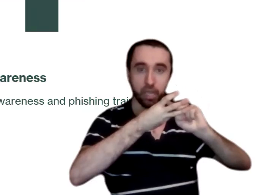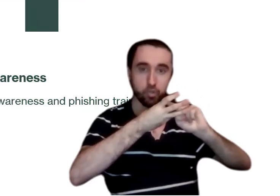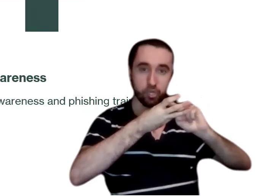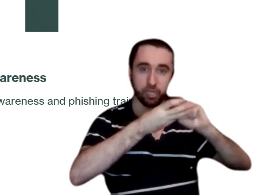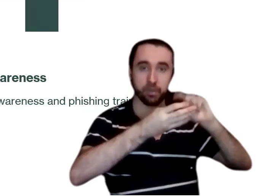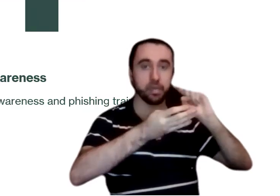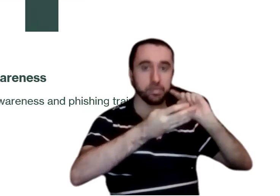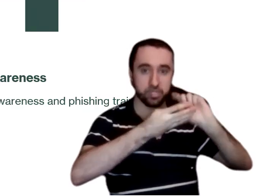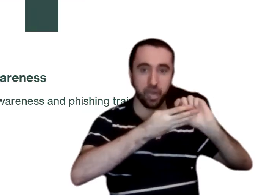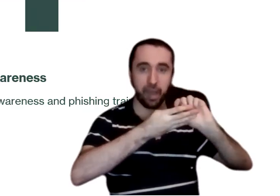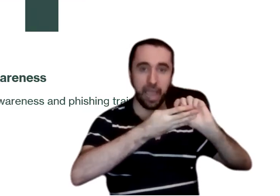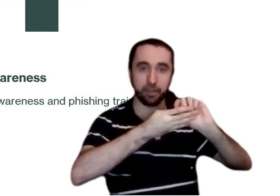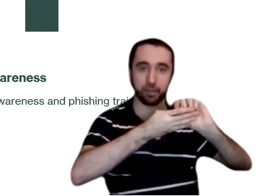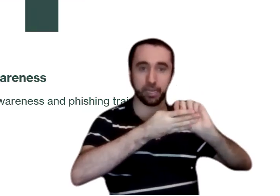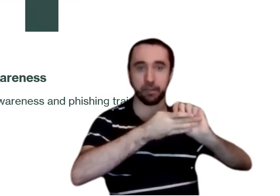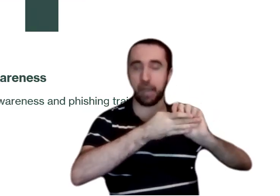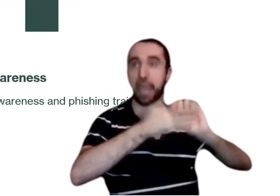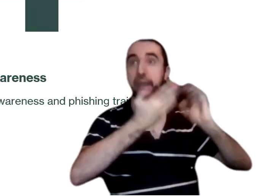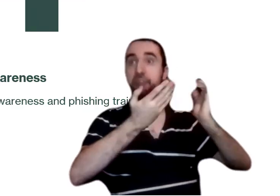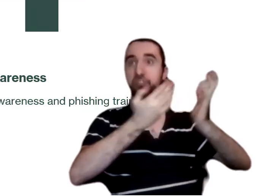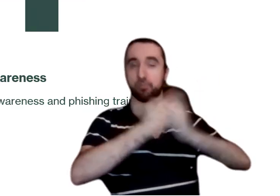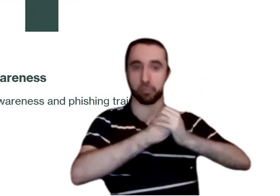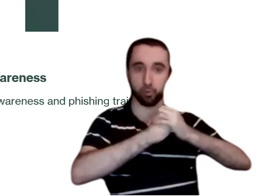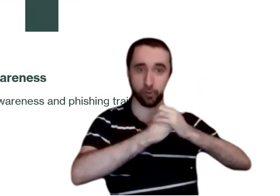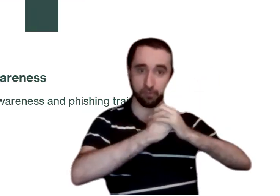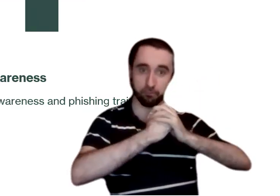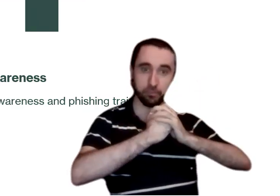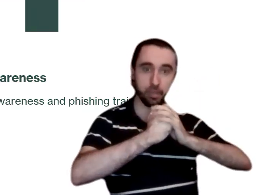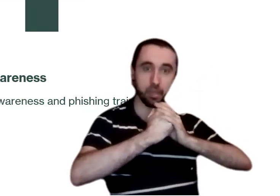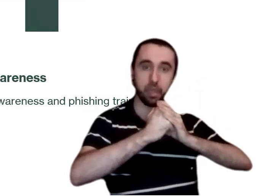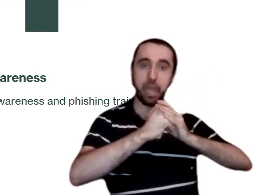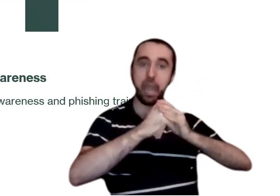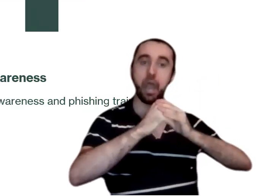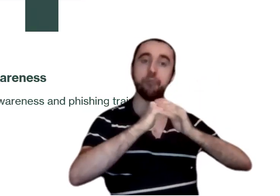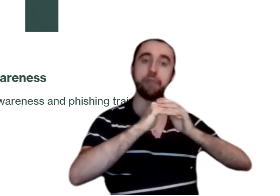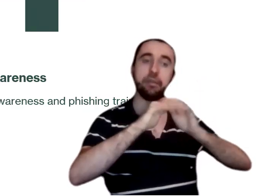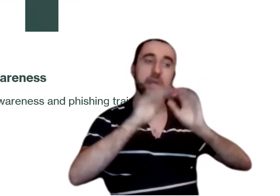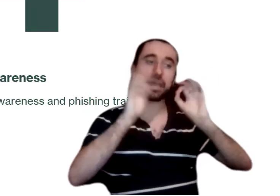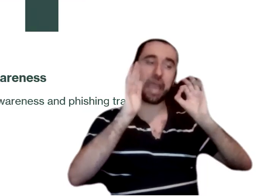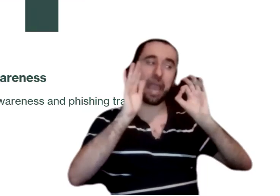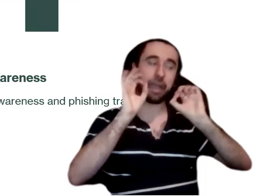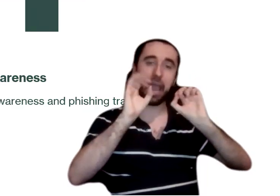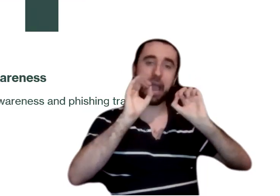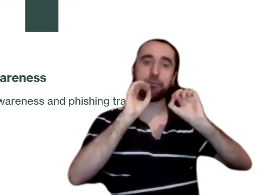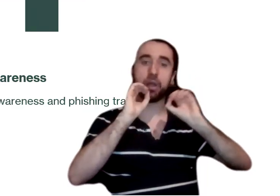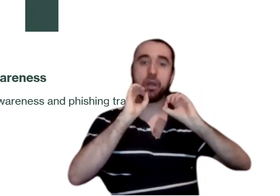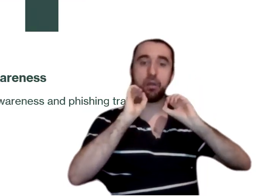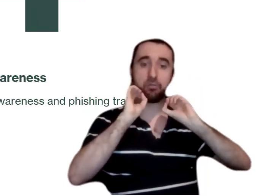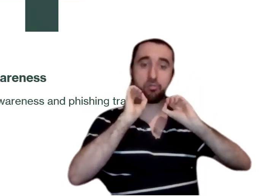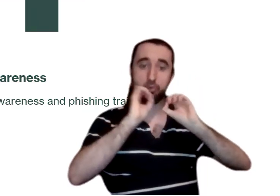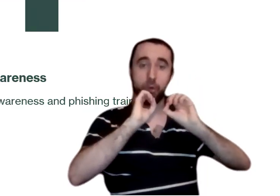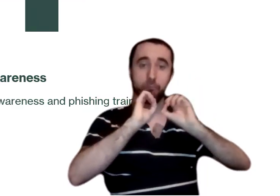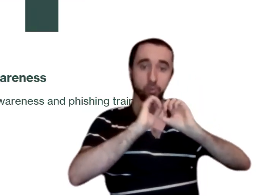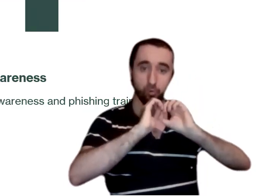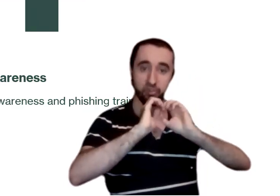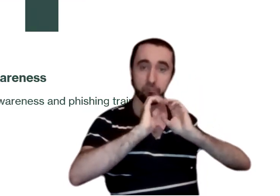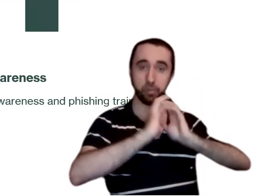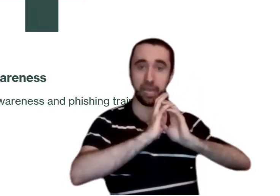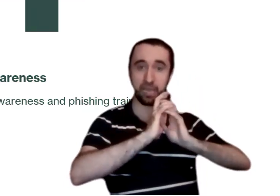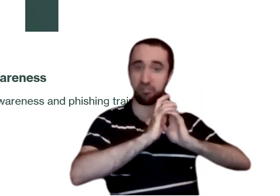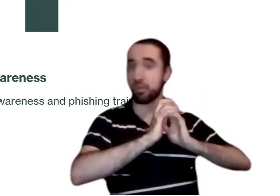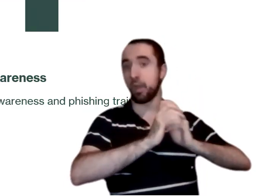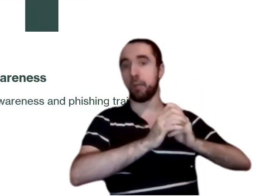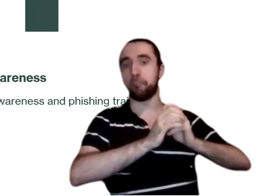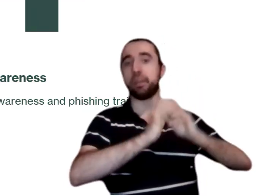password hygiene, data handling, and incident reporting. A vendor can have strong tools